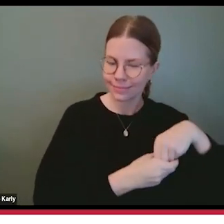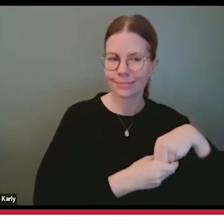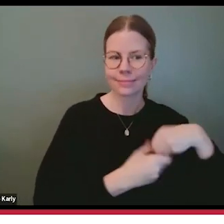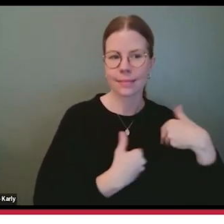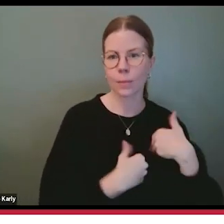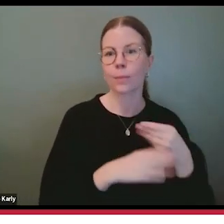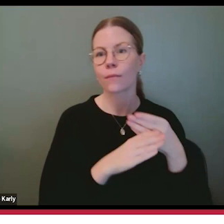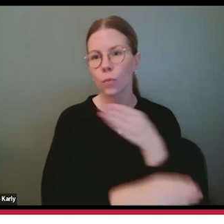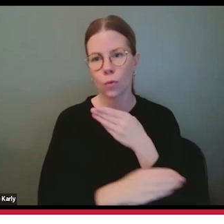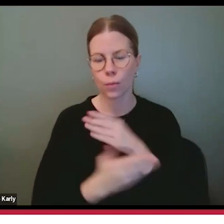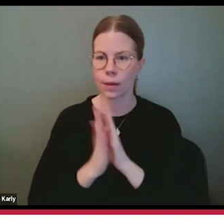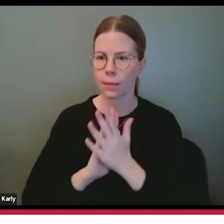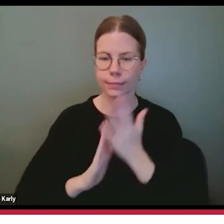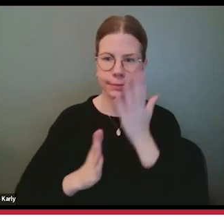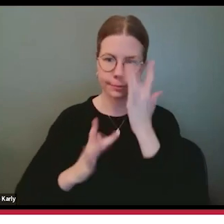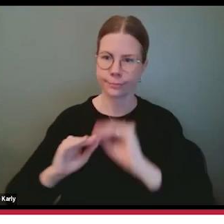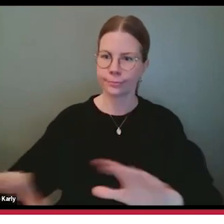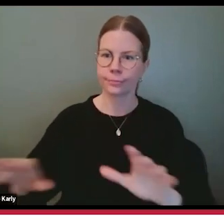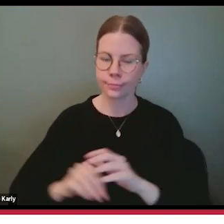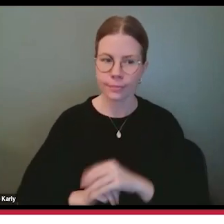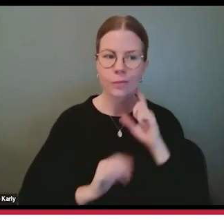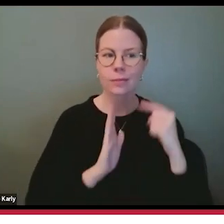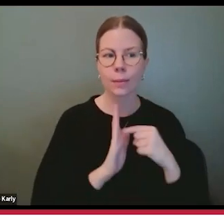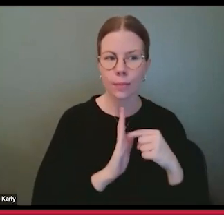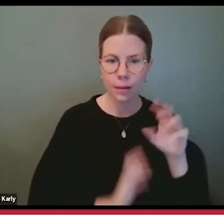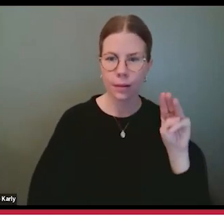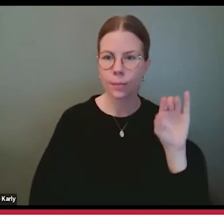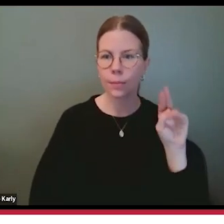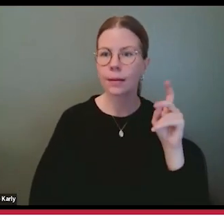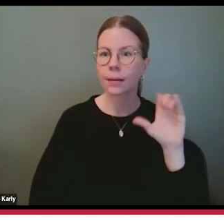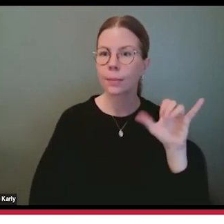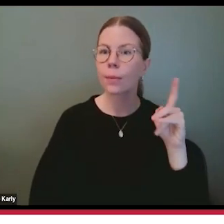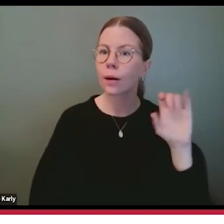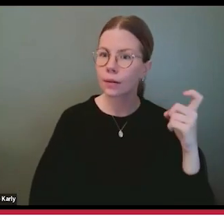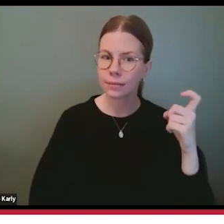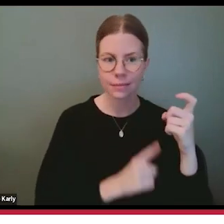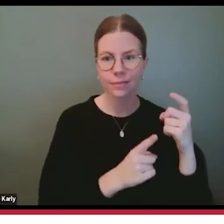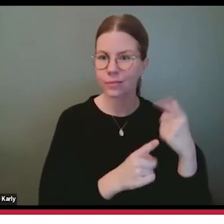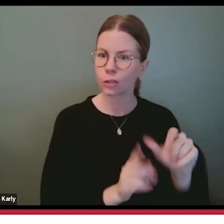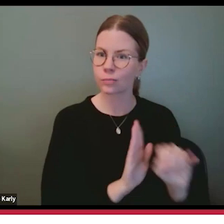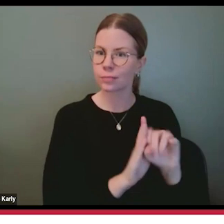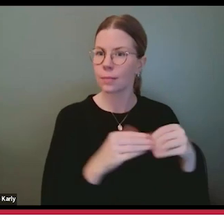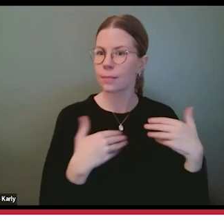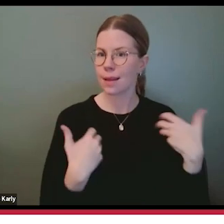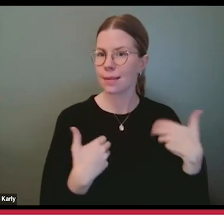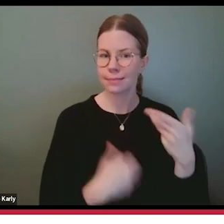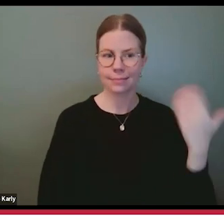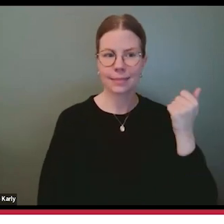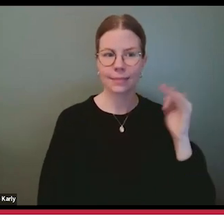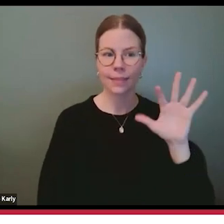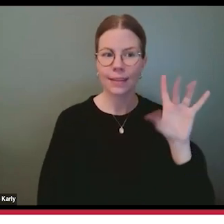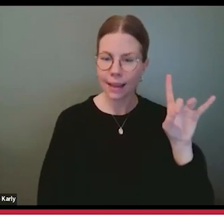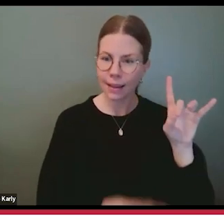For example, we knew about monkeypox in monkeys in 1958. First human